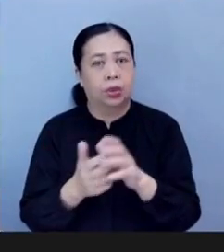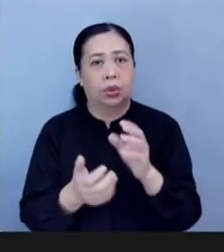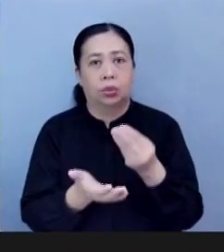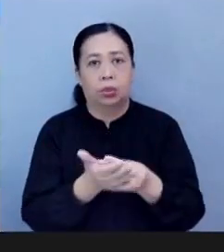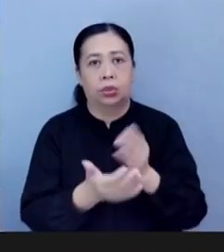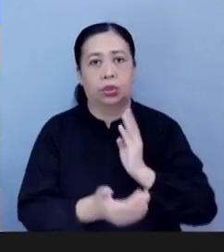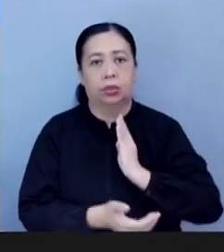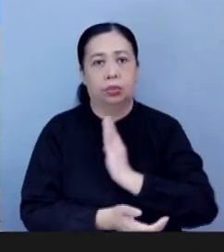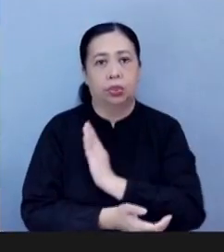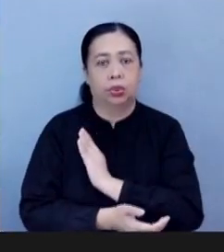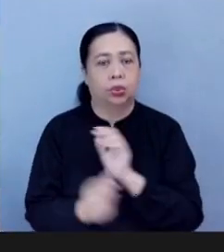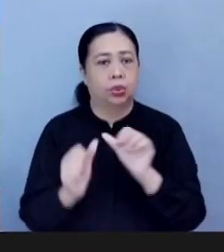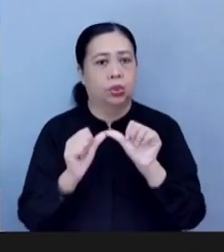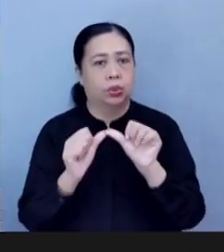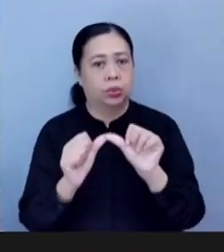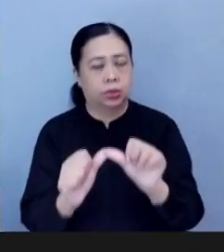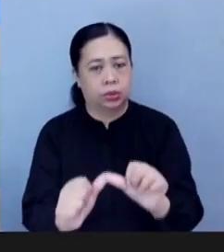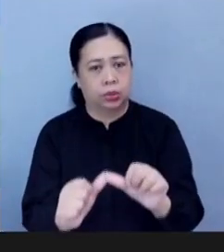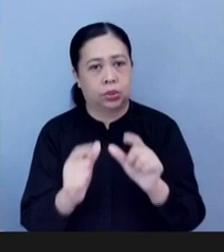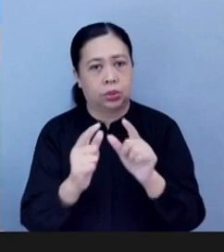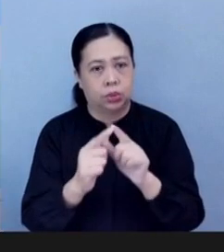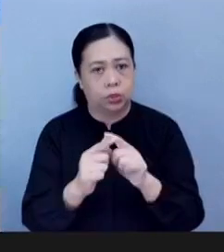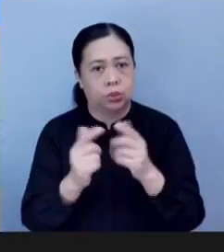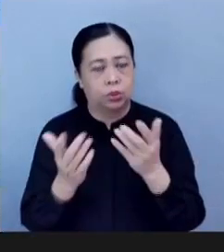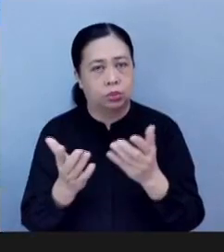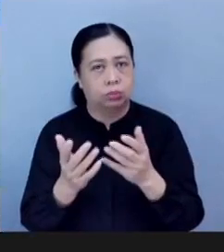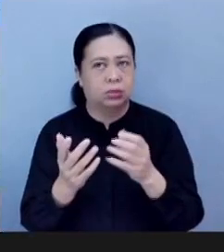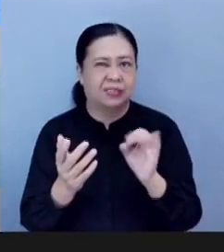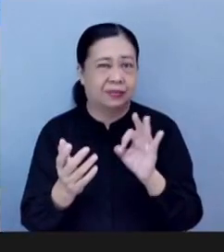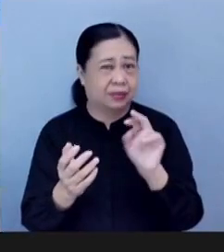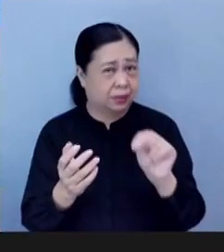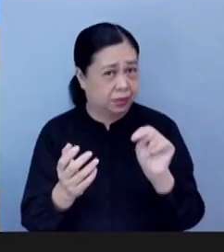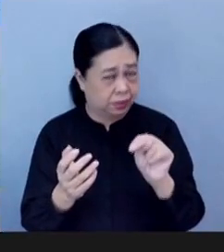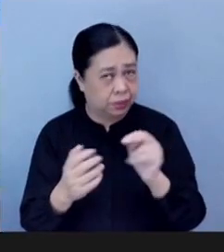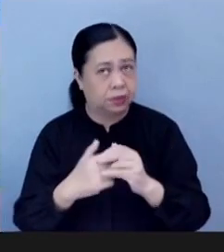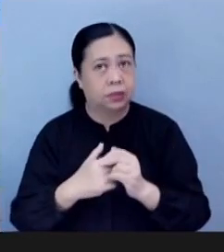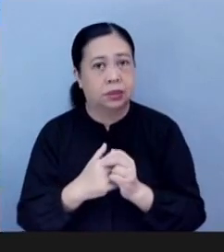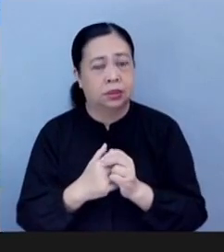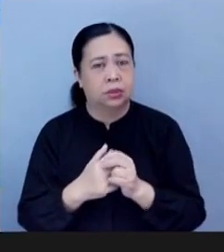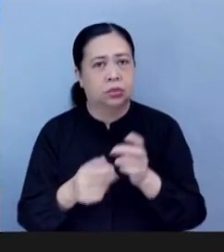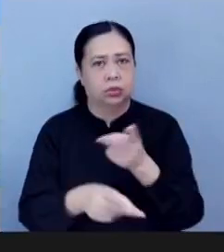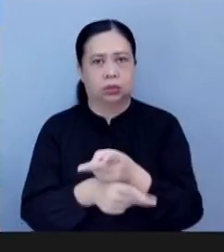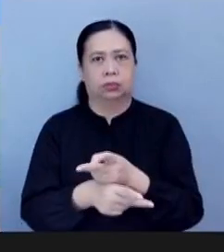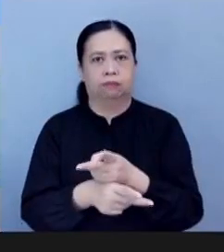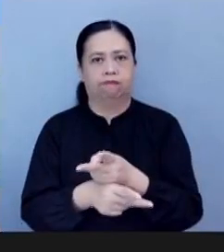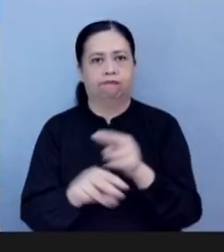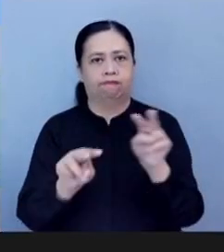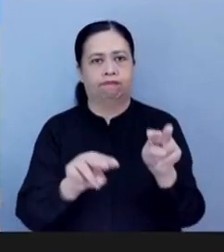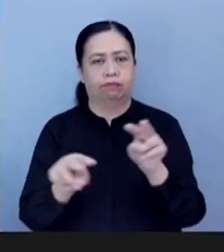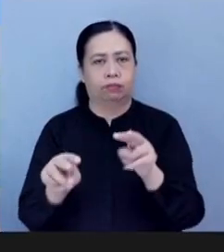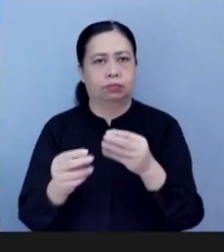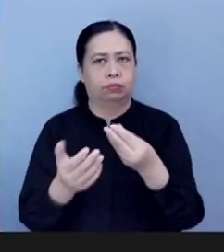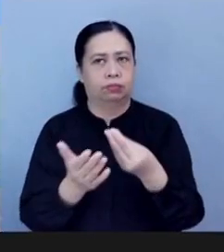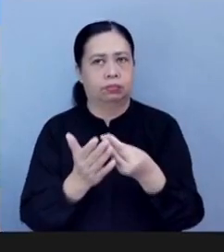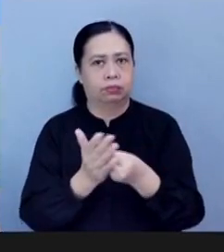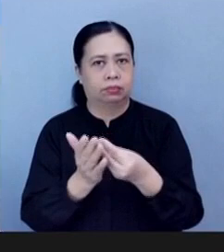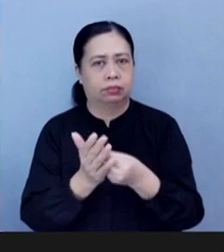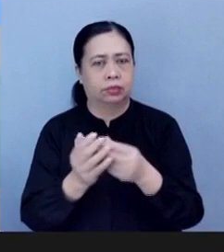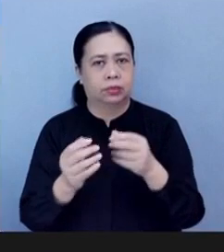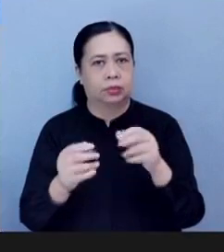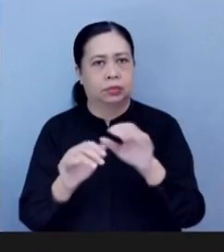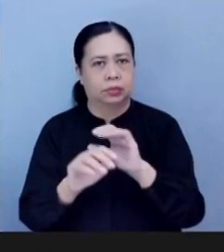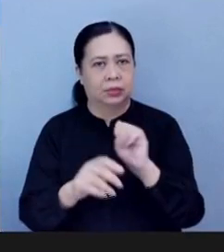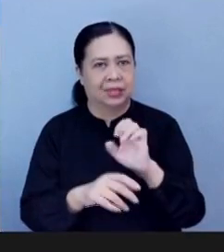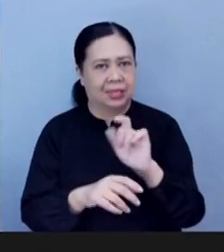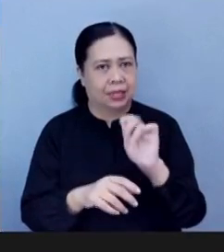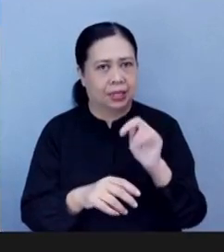continues to deem it necessary to keep monetary policy settings